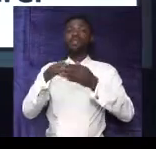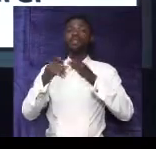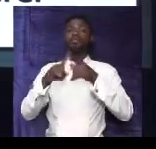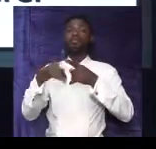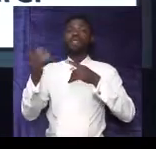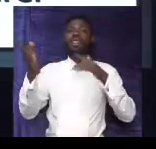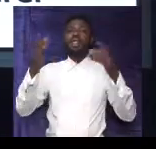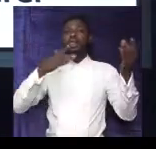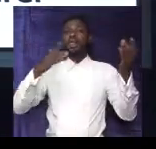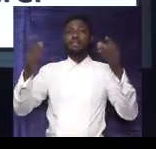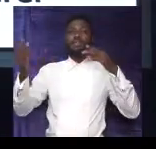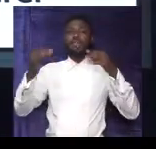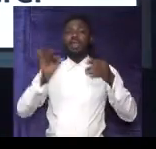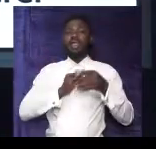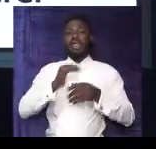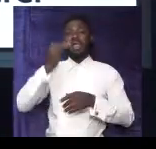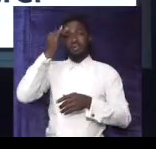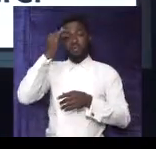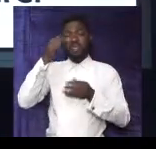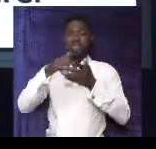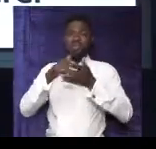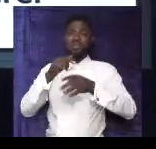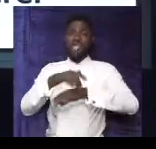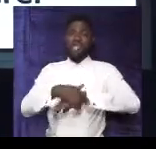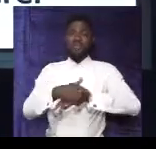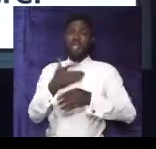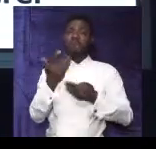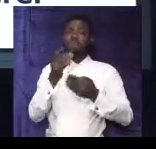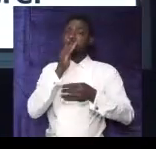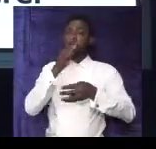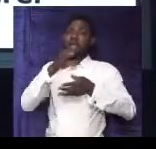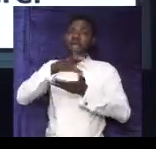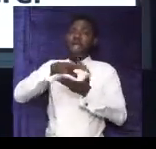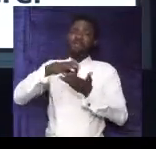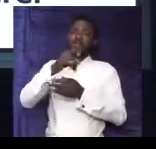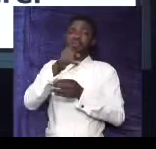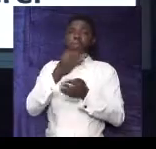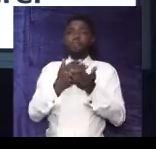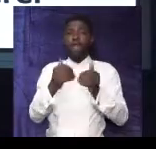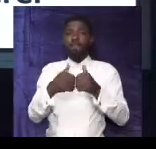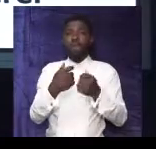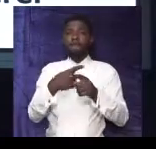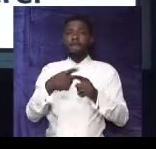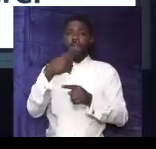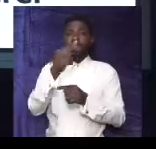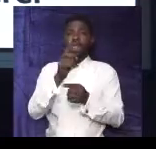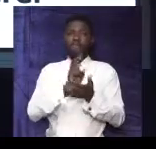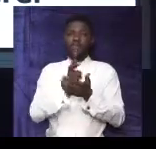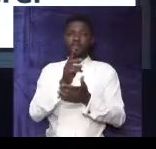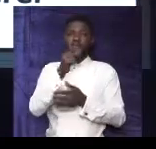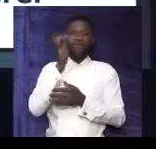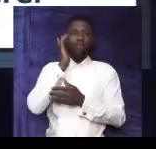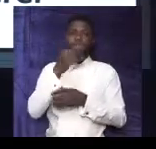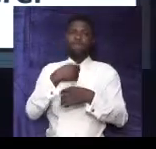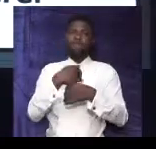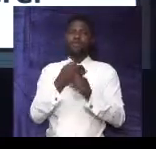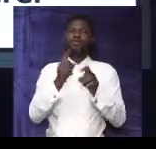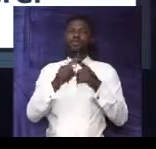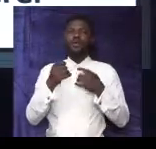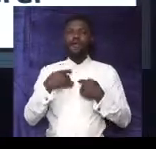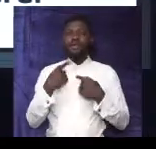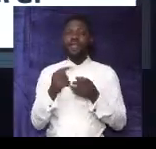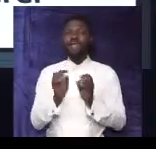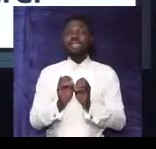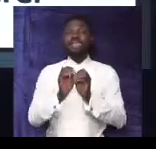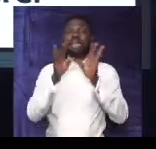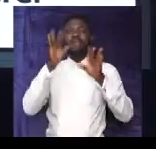the atmosphere. I know this English may be confusing you somehow, but the video will make you have the